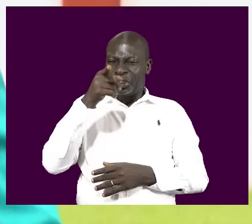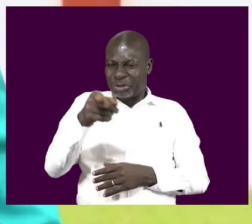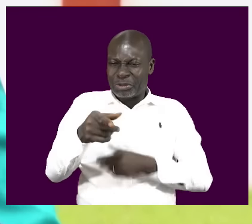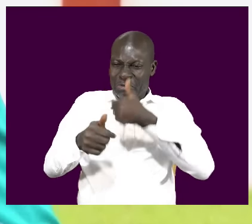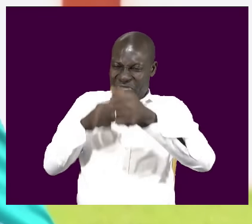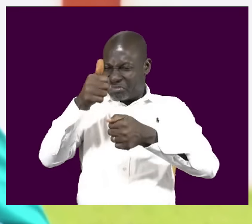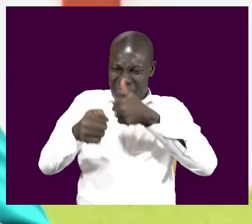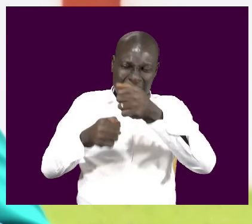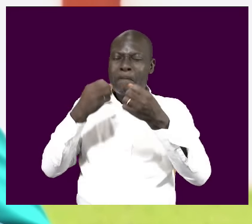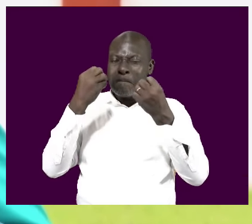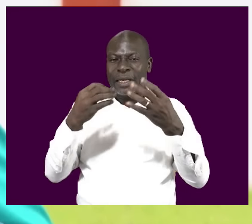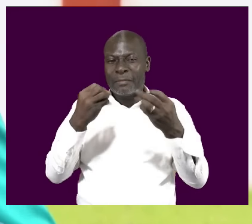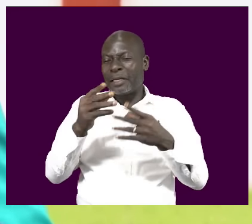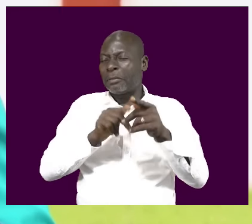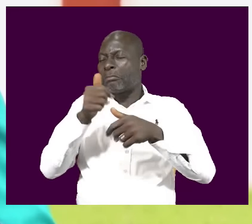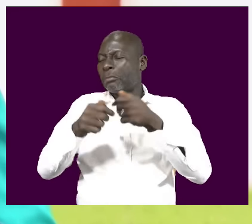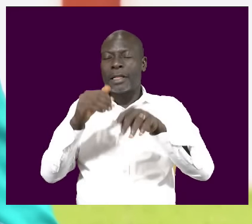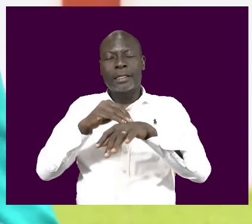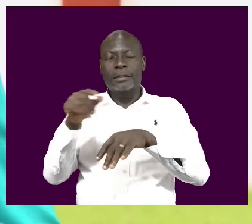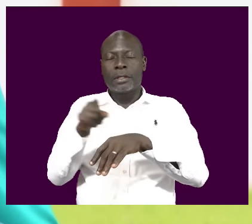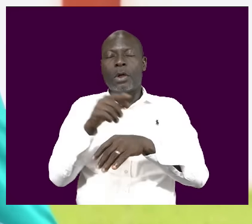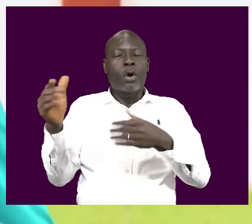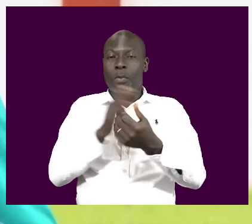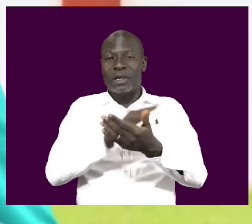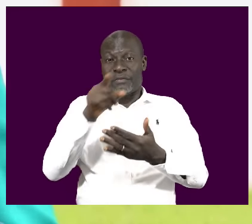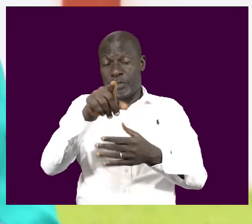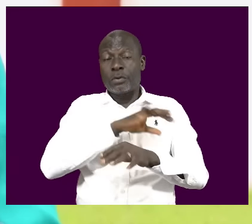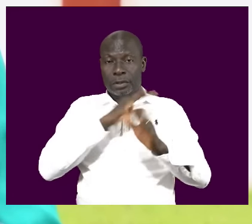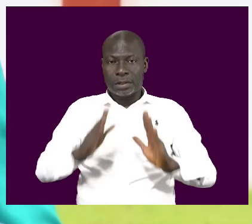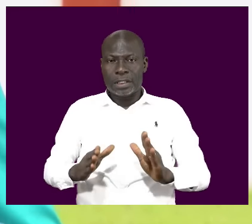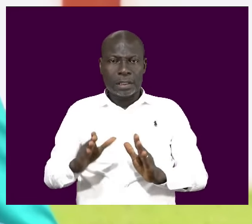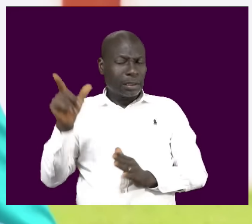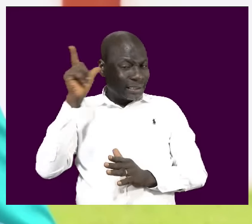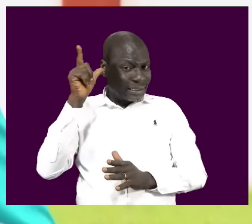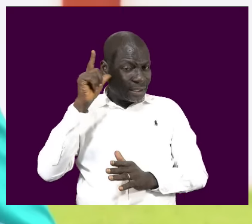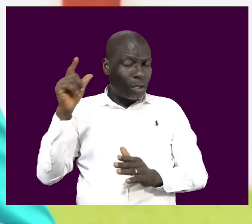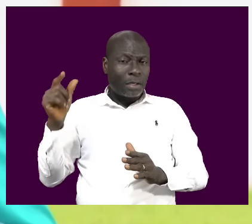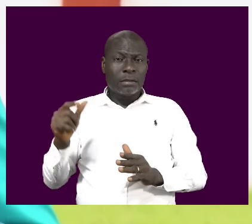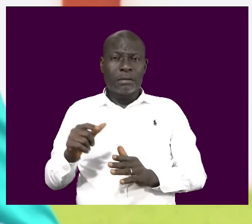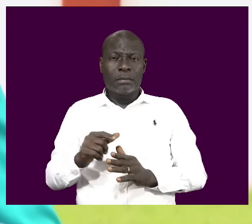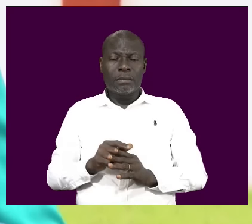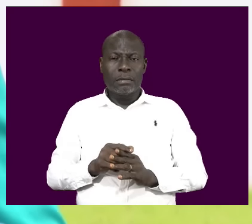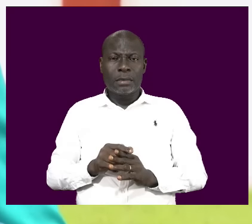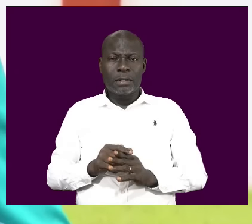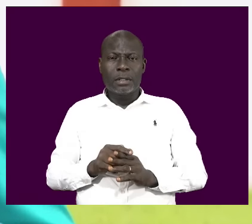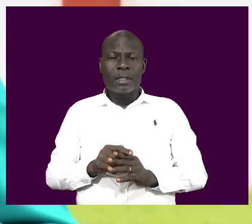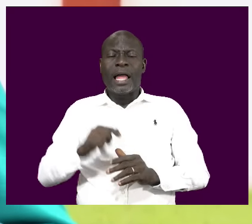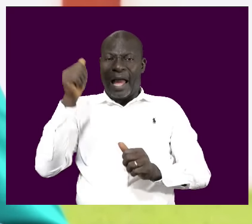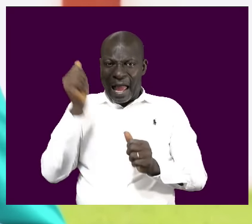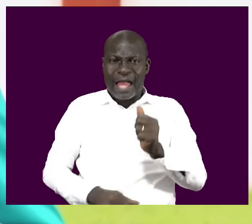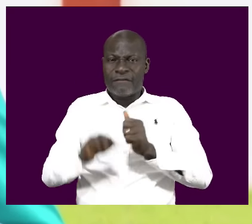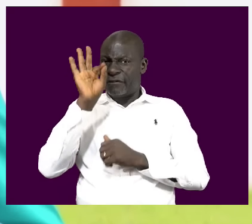nipa beka e wo wiase. Obi biara wo tie me a wo so preachi. Ti afutu a me de ma wo ye o. Osampa kani a wo